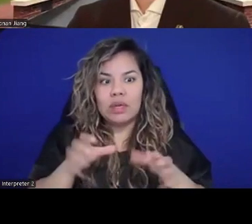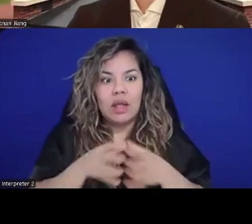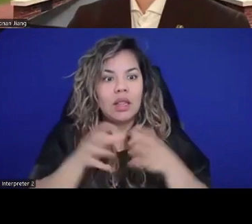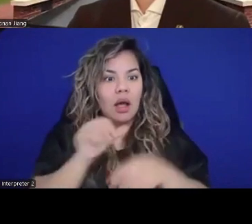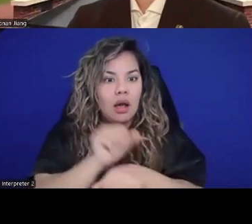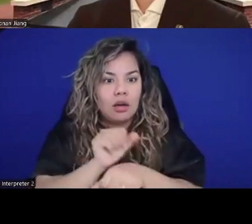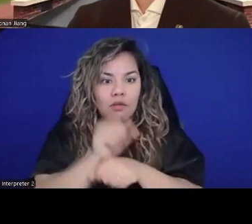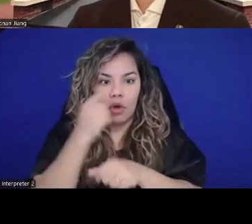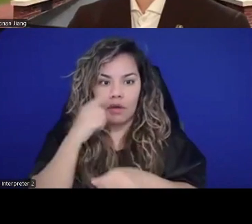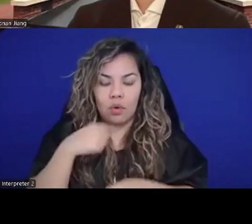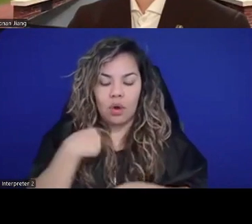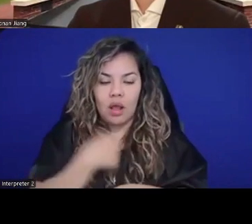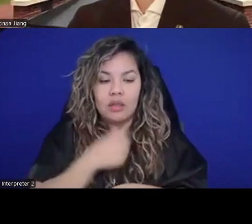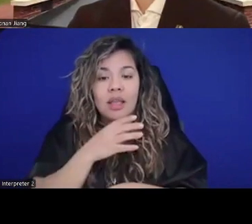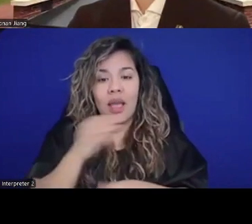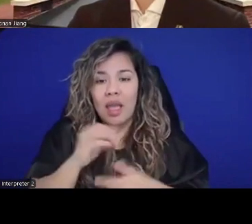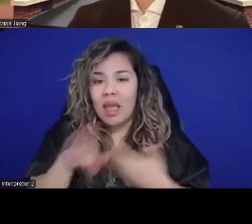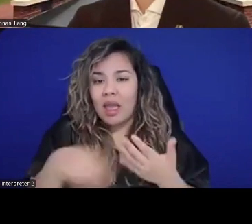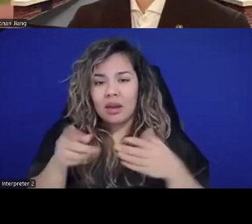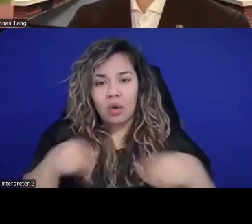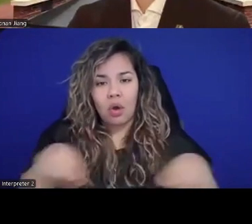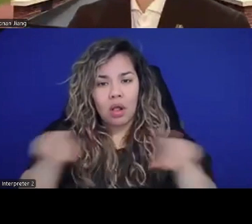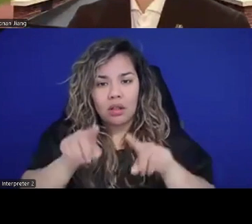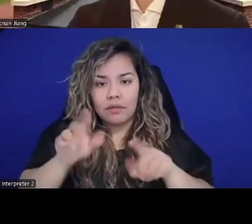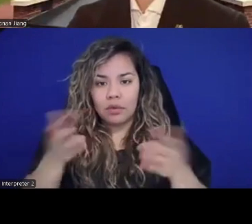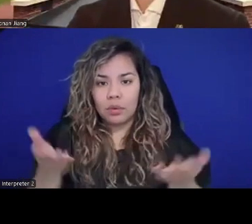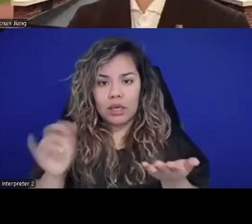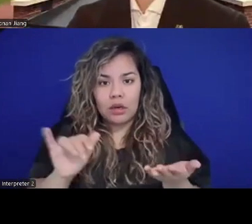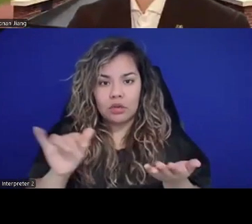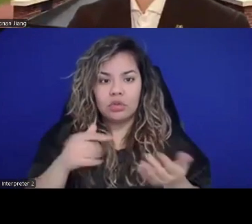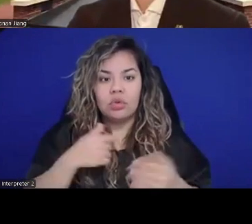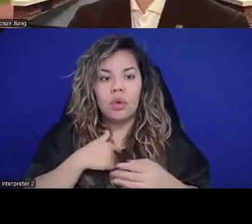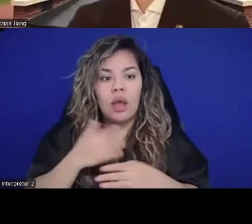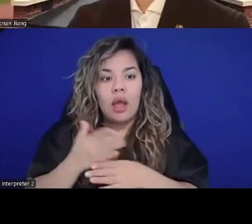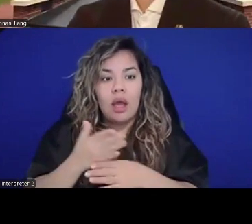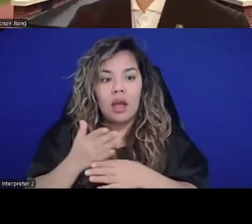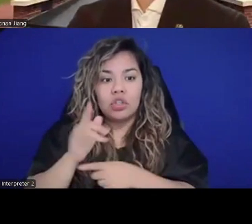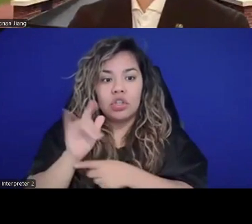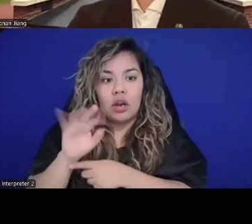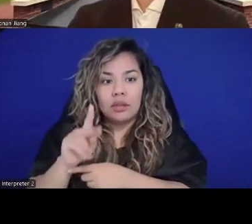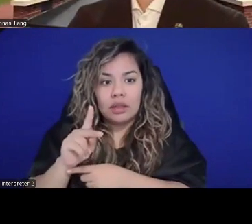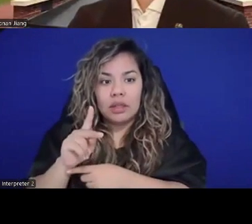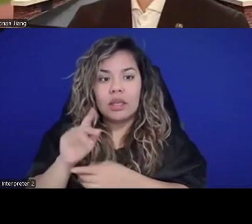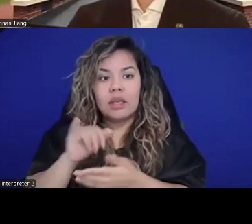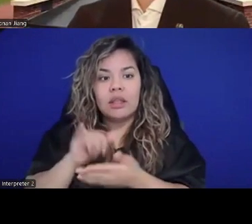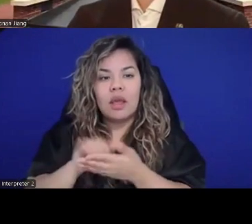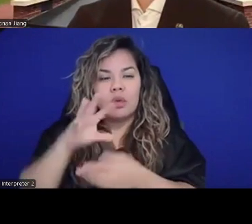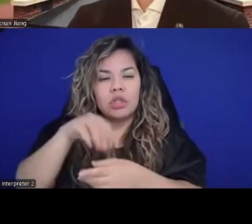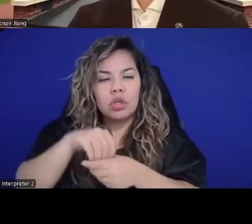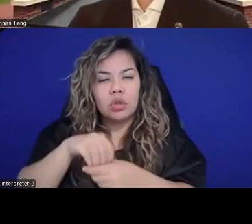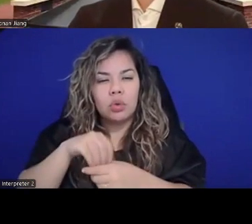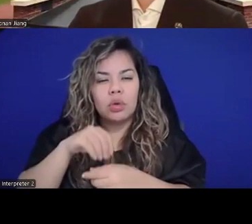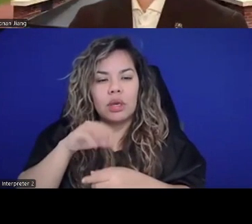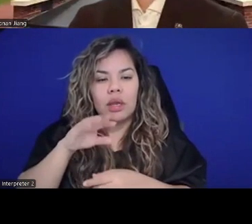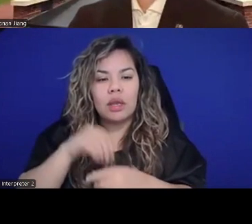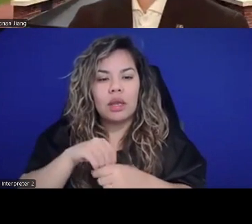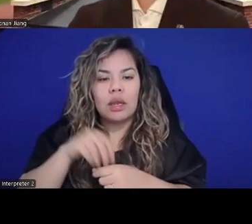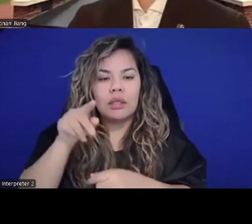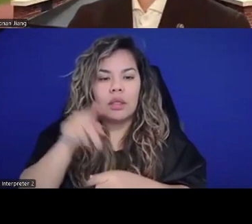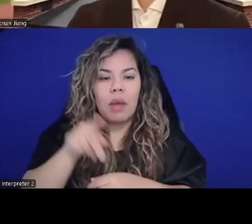so I shared all the link that was included in the PowerPoint